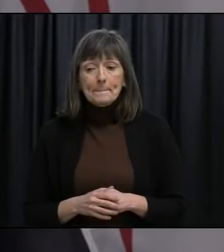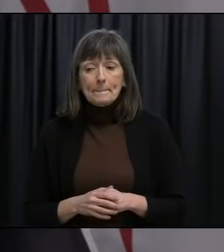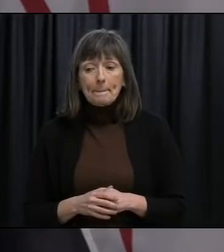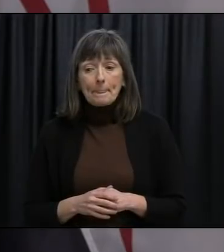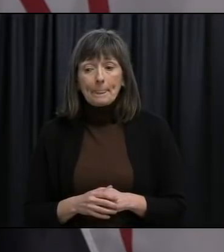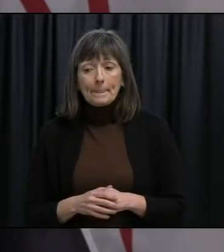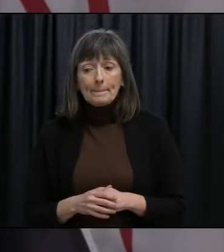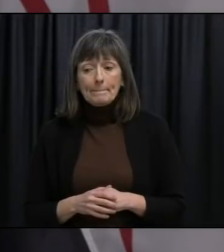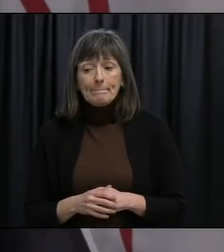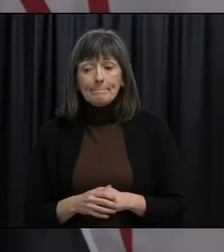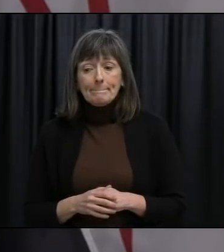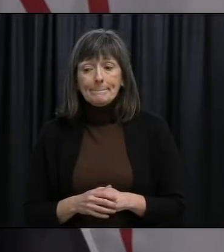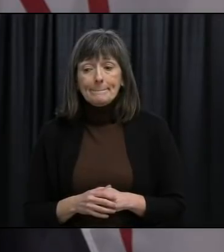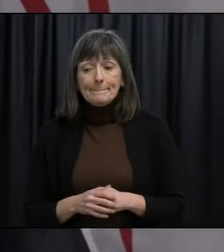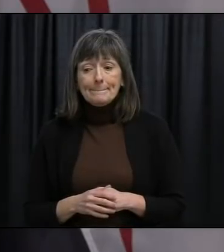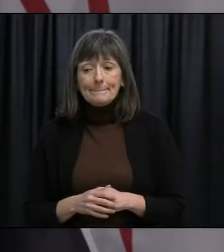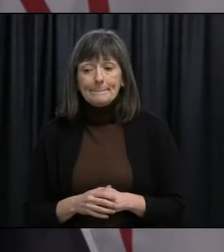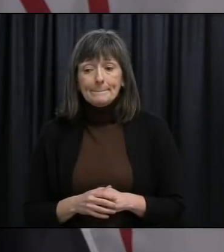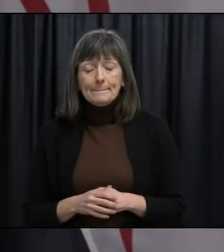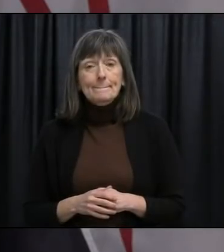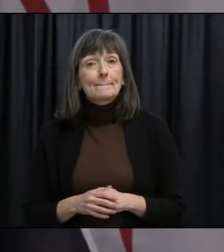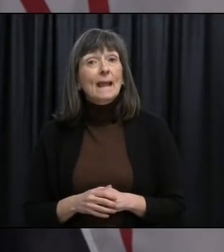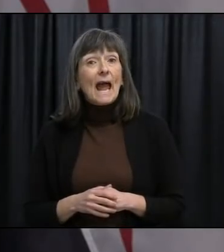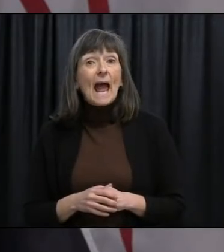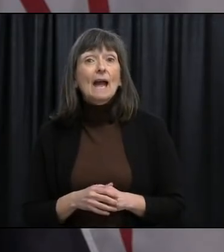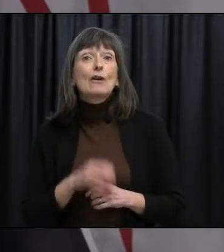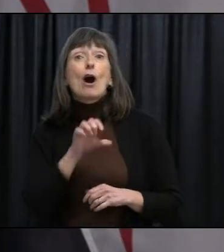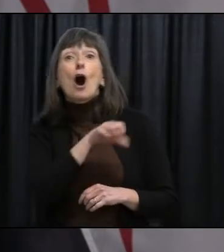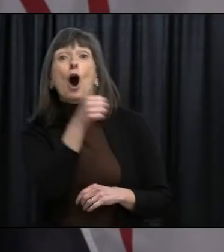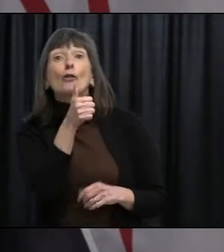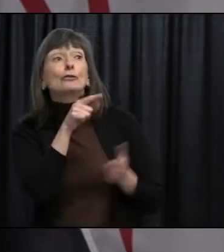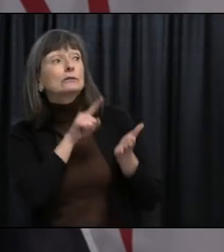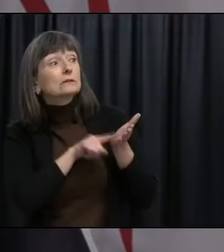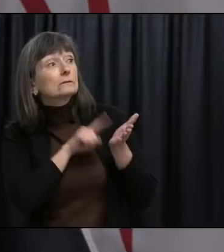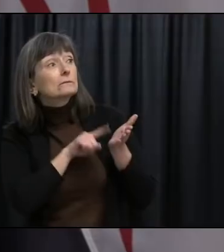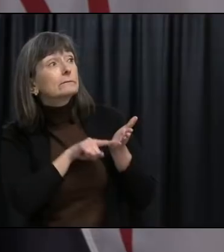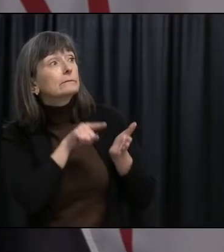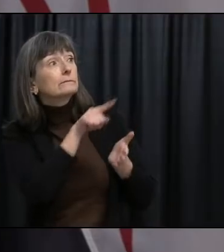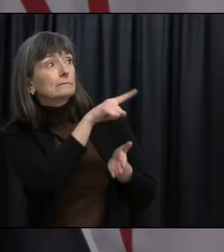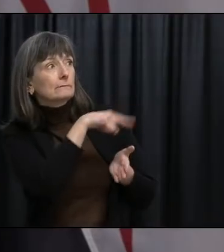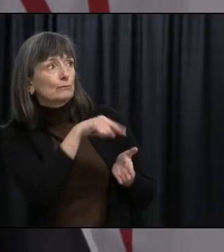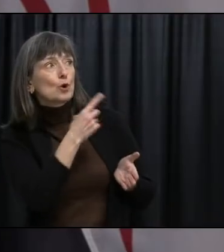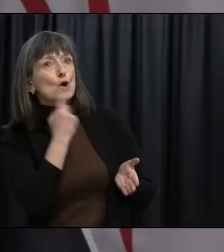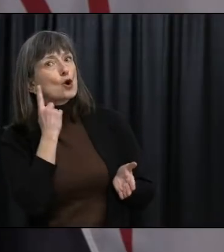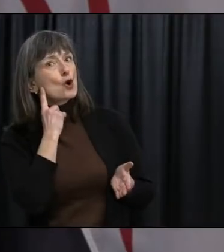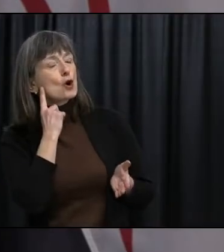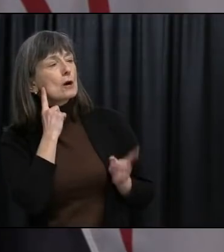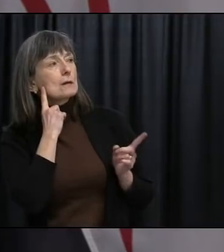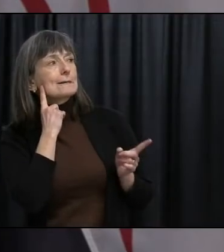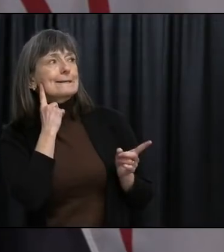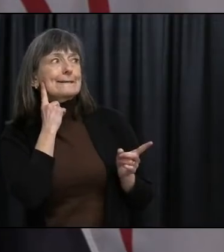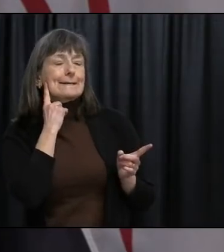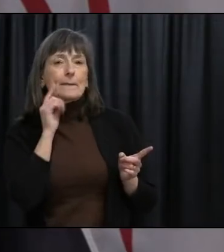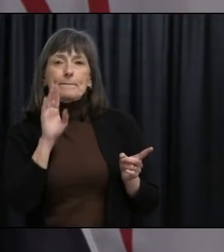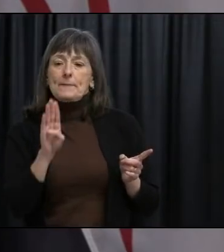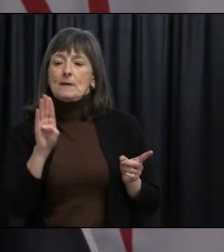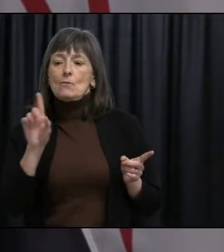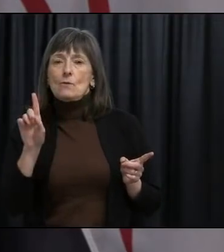there have been reports that this variant can cause more severe disease, and when we're looking at